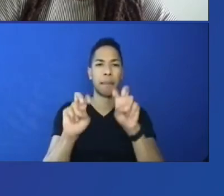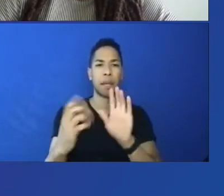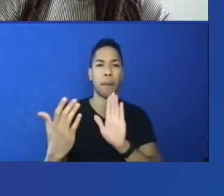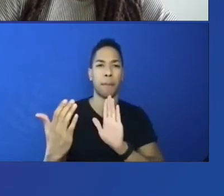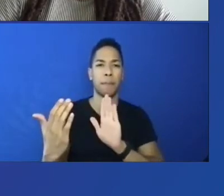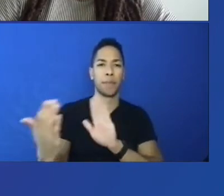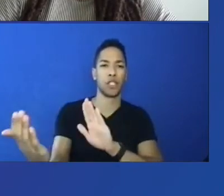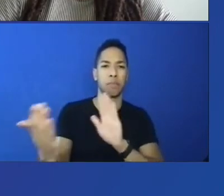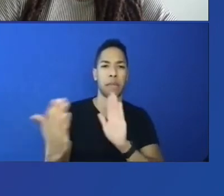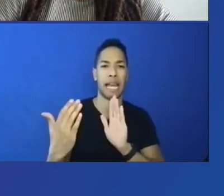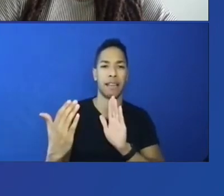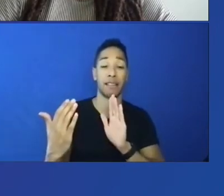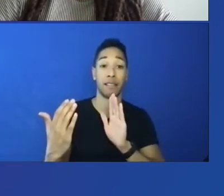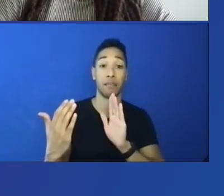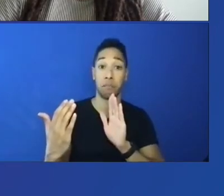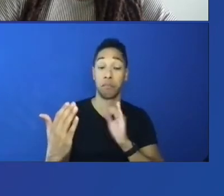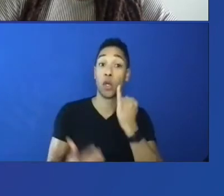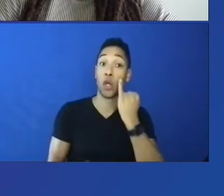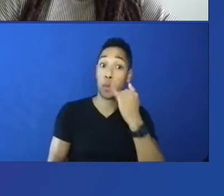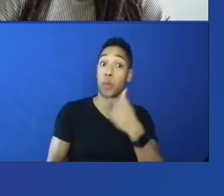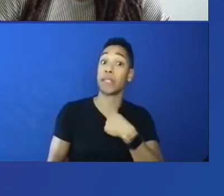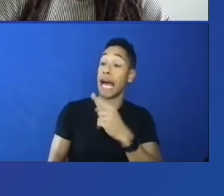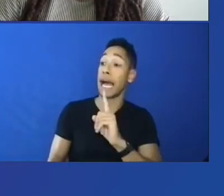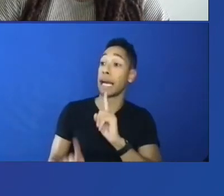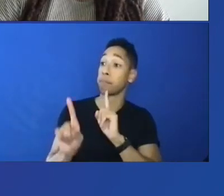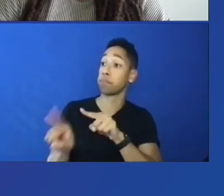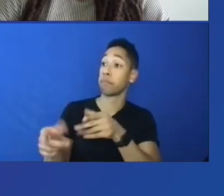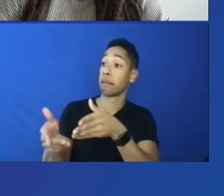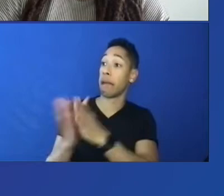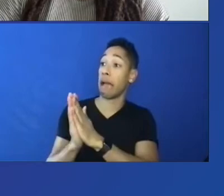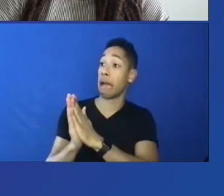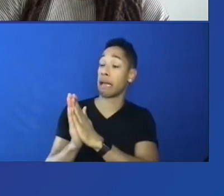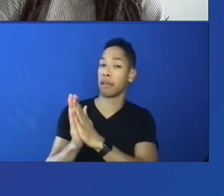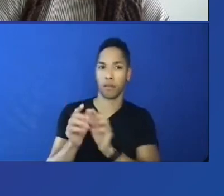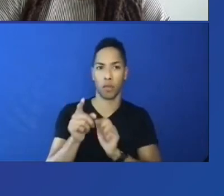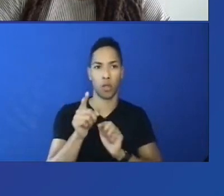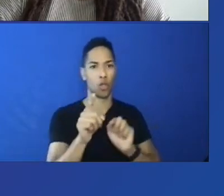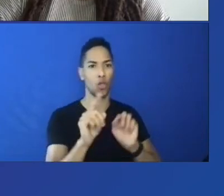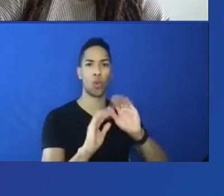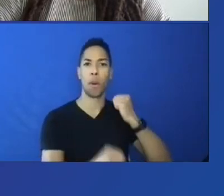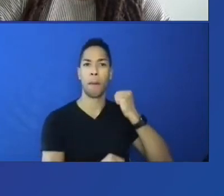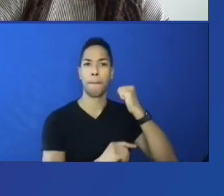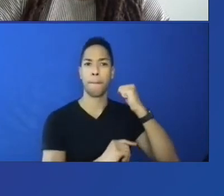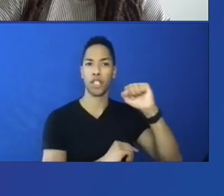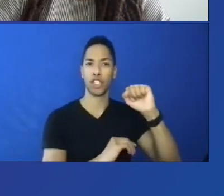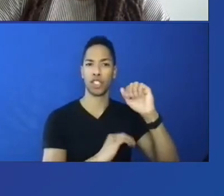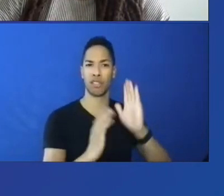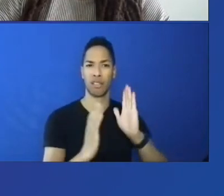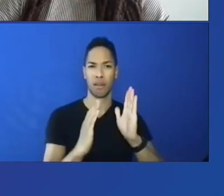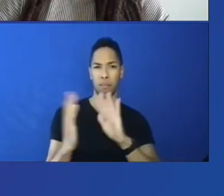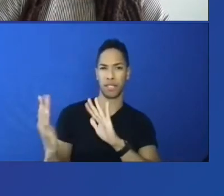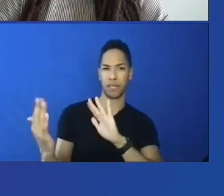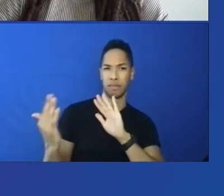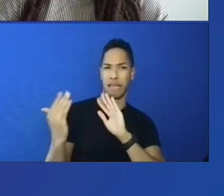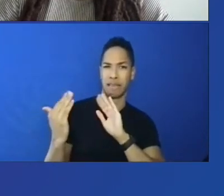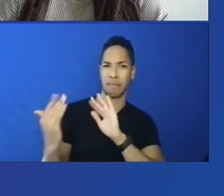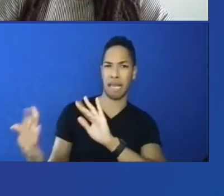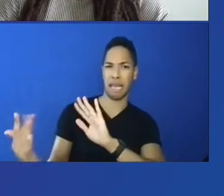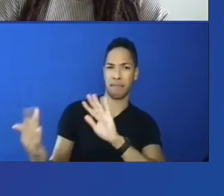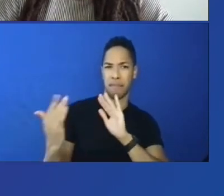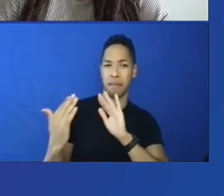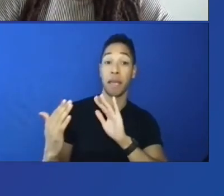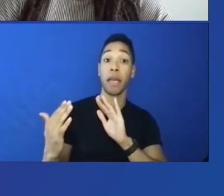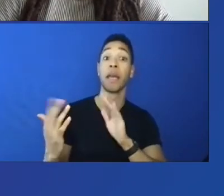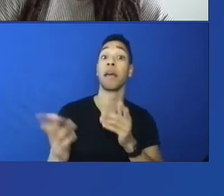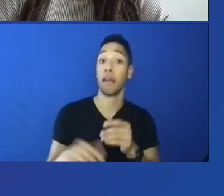and you keep questioning me, I'm a 5'1" Black woman. Go ahead and imagine me as a 6 foot tall white male and